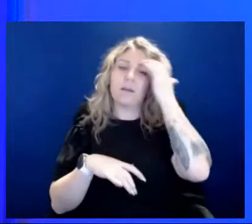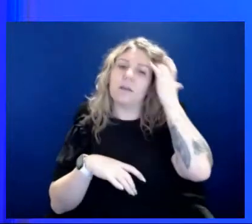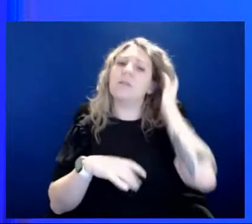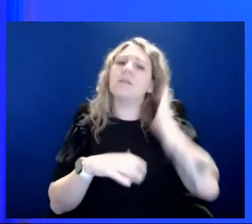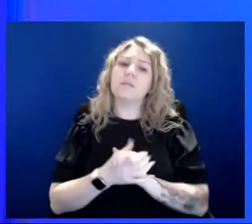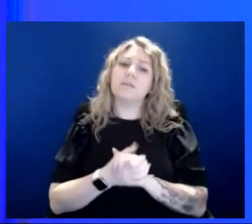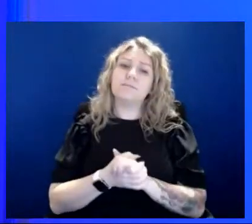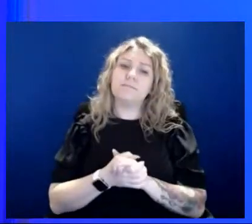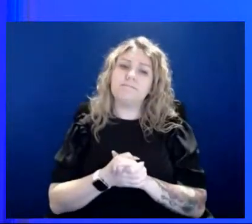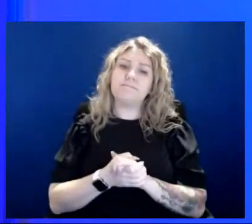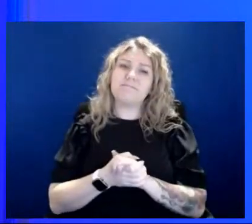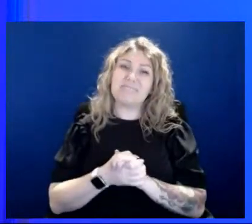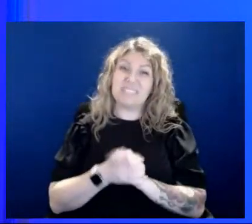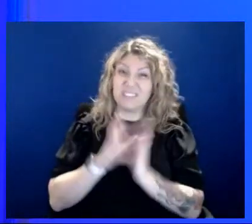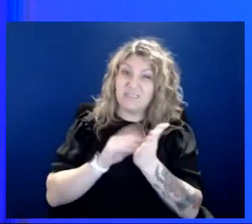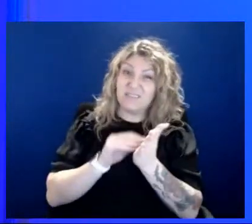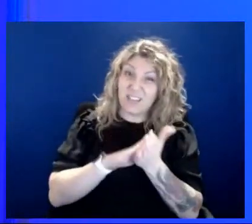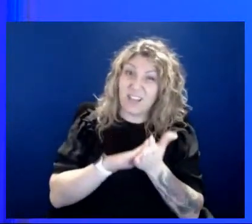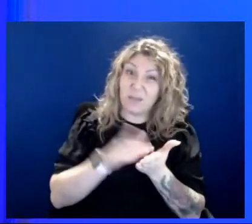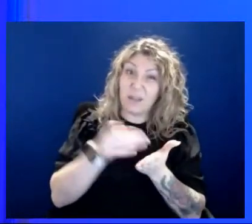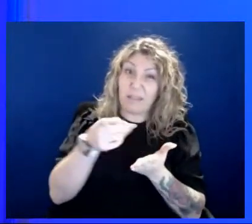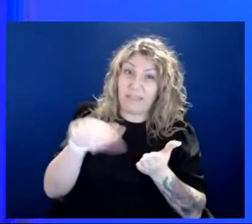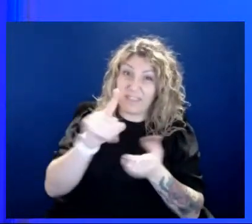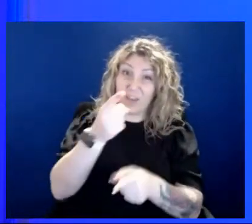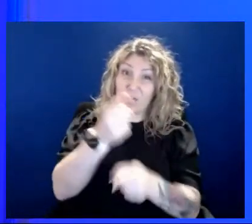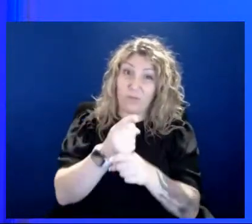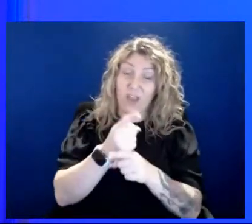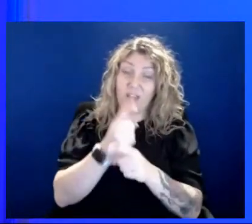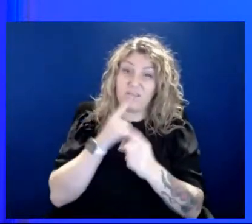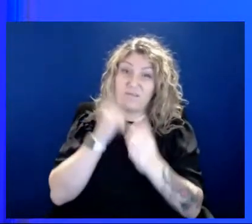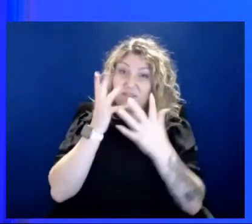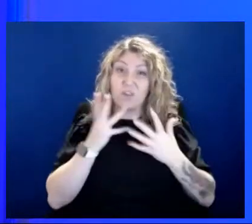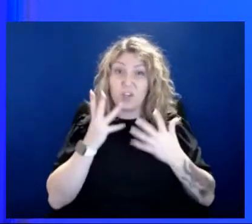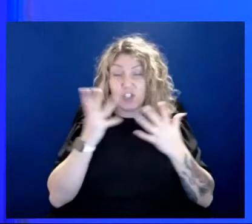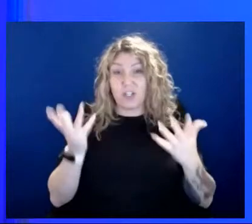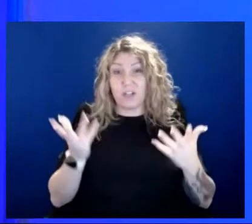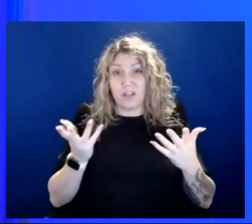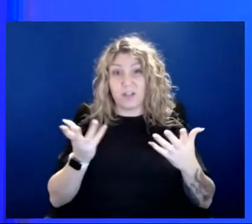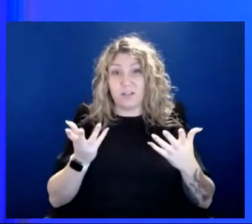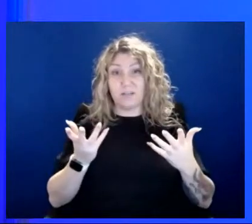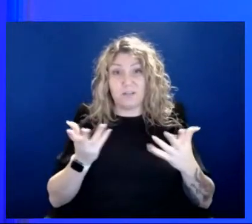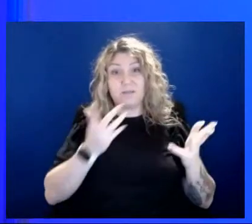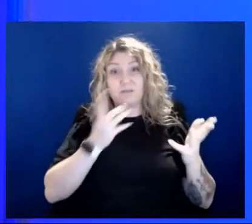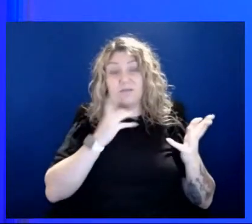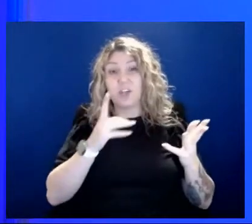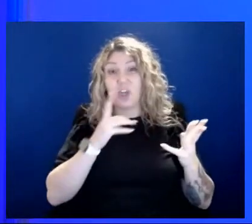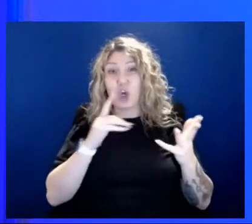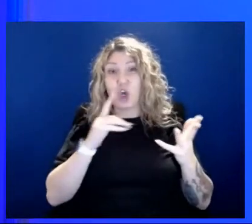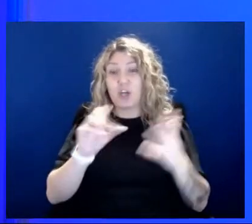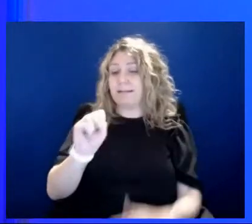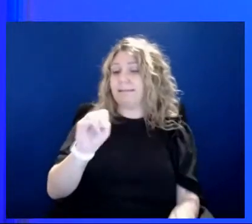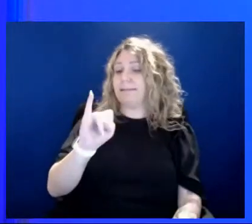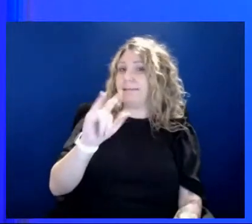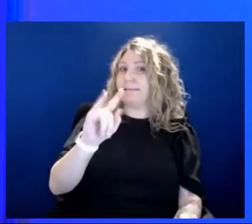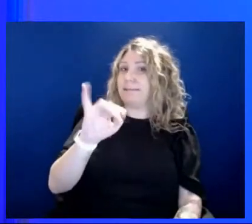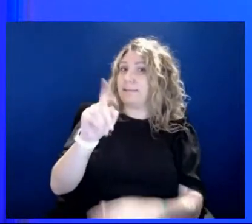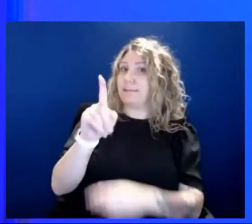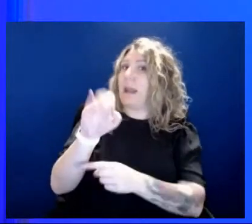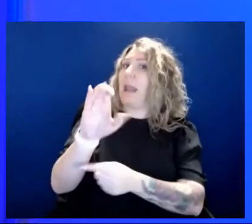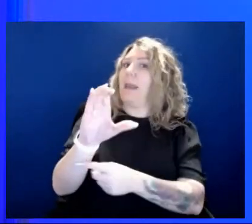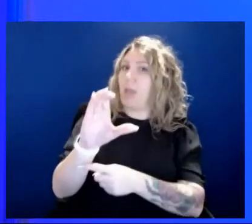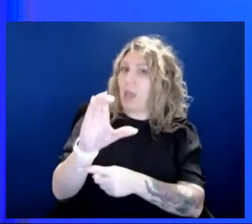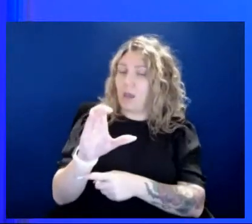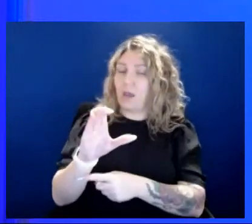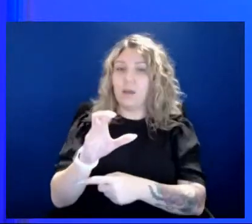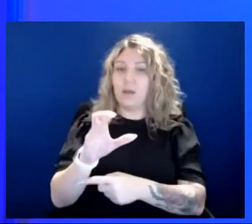It's documented. They're right, and unfortunately, there are systemic changes that need to occur to really